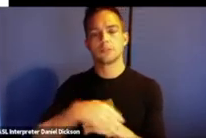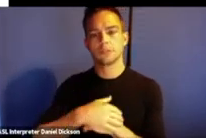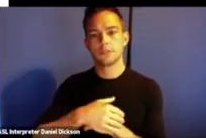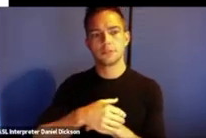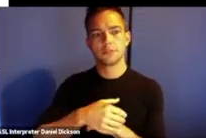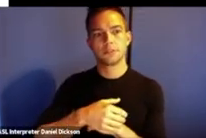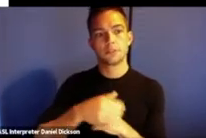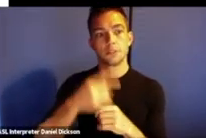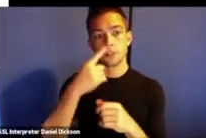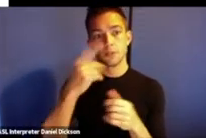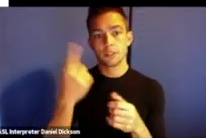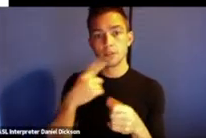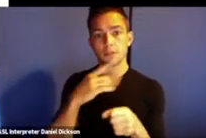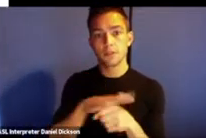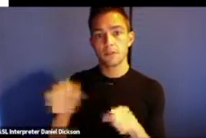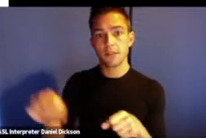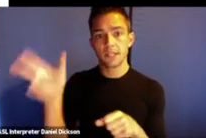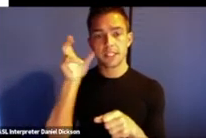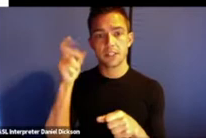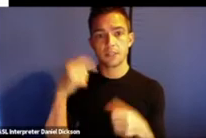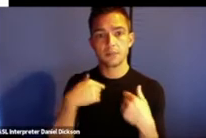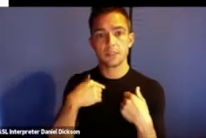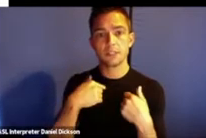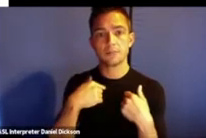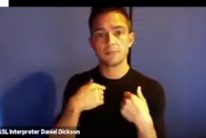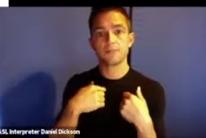Can someone please confirm they hear me, because I'm not...